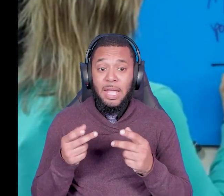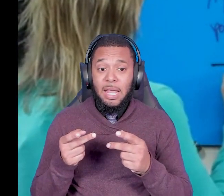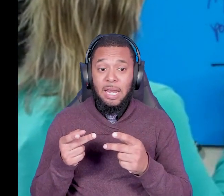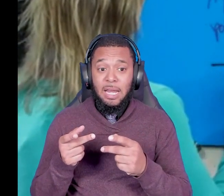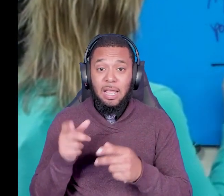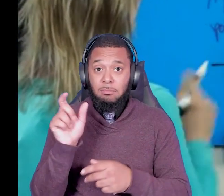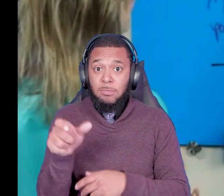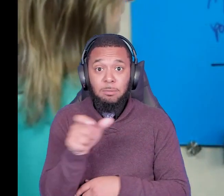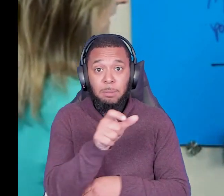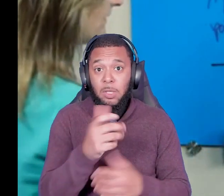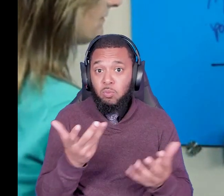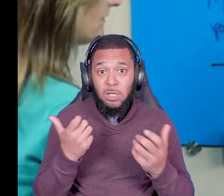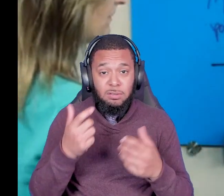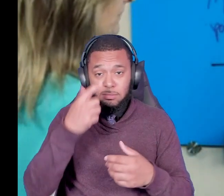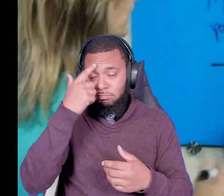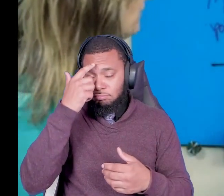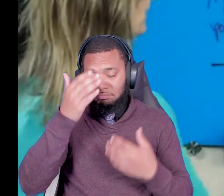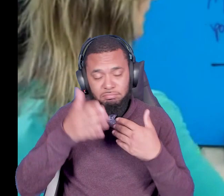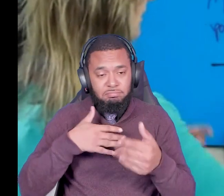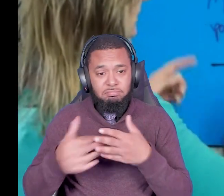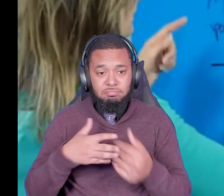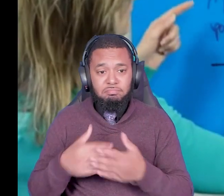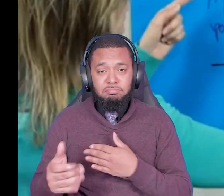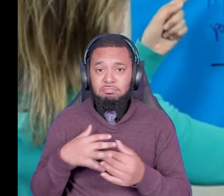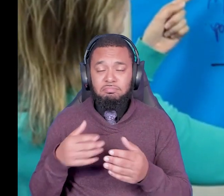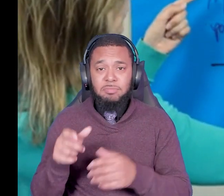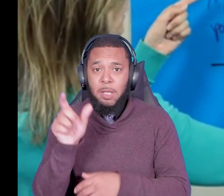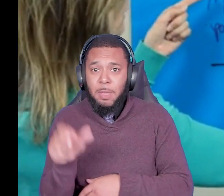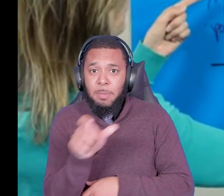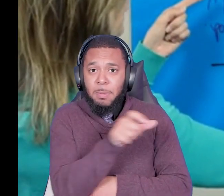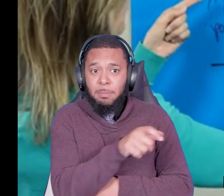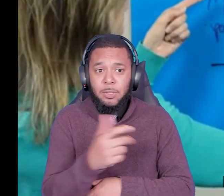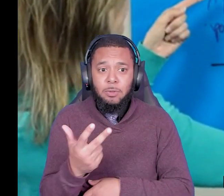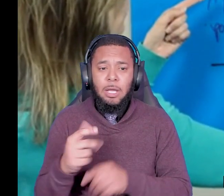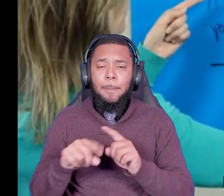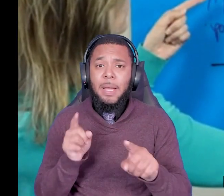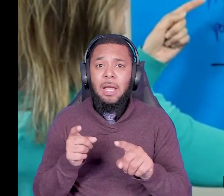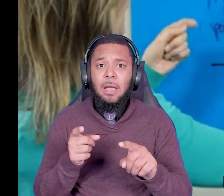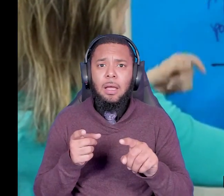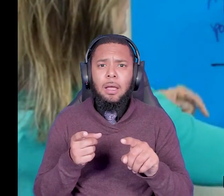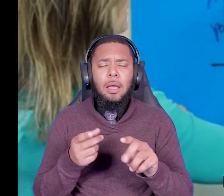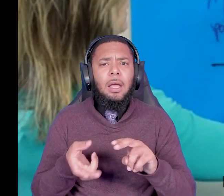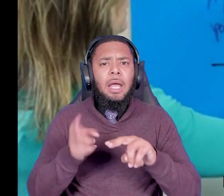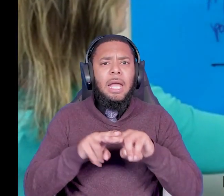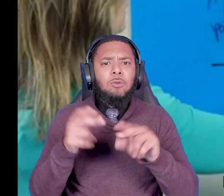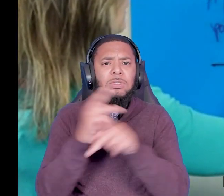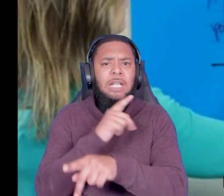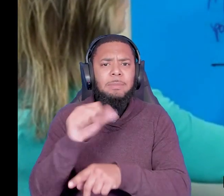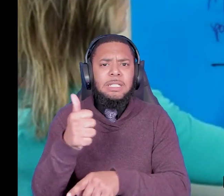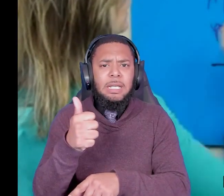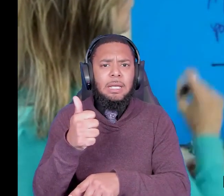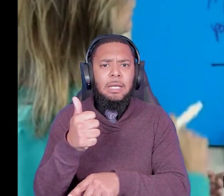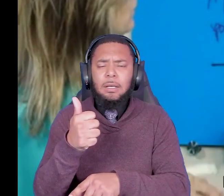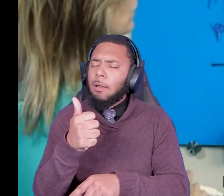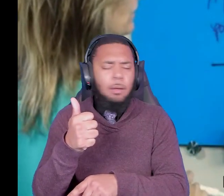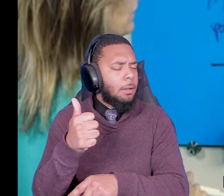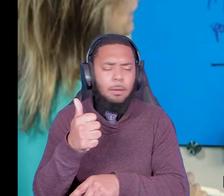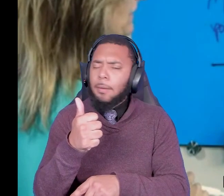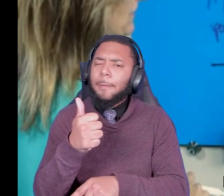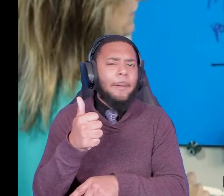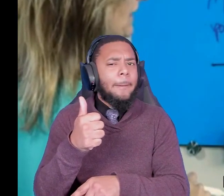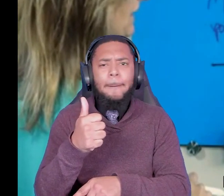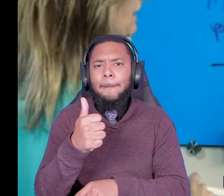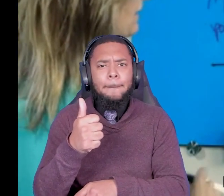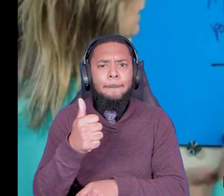do 3 spots. But now, instead of going up by a power of 10, like we did